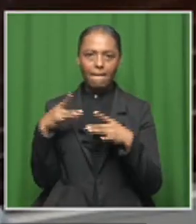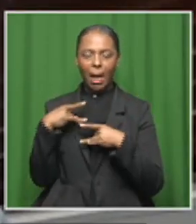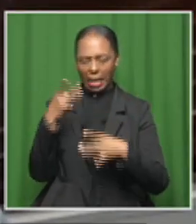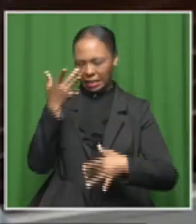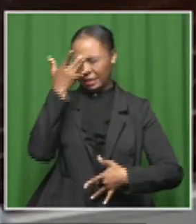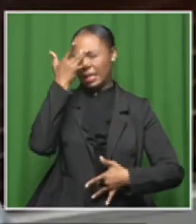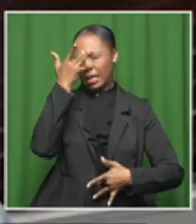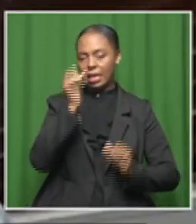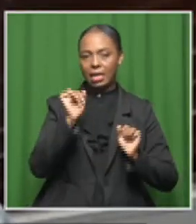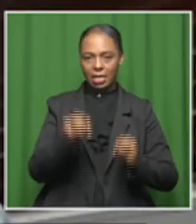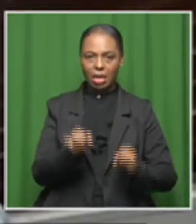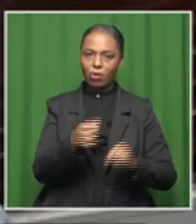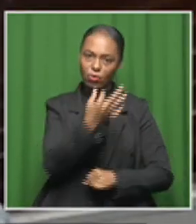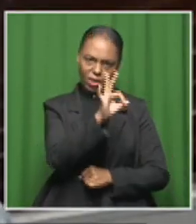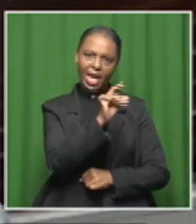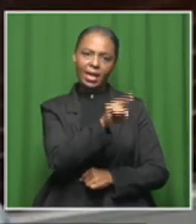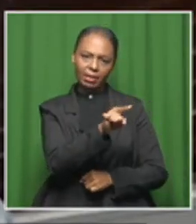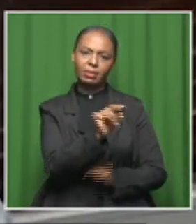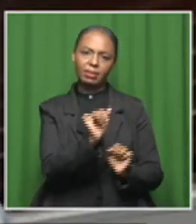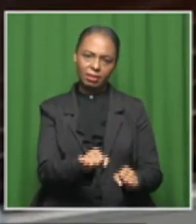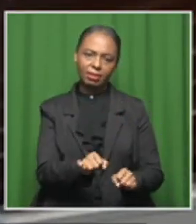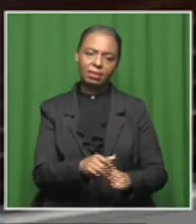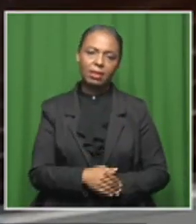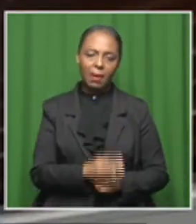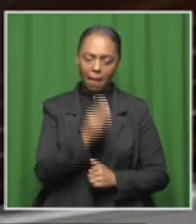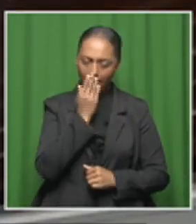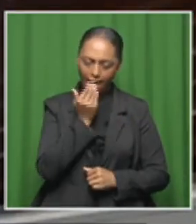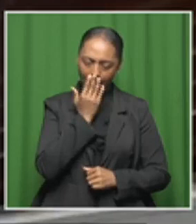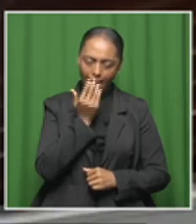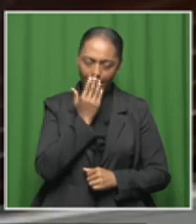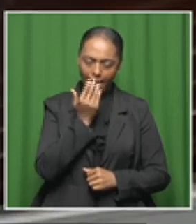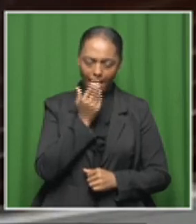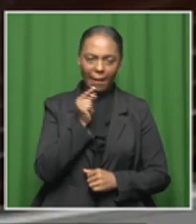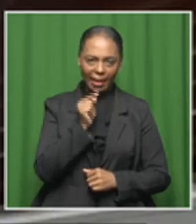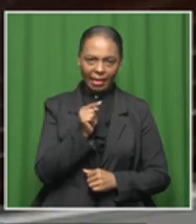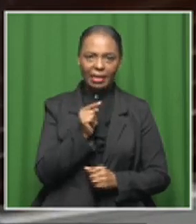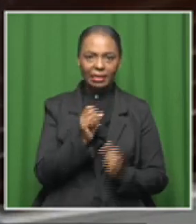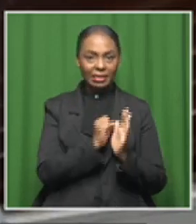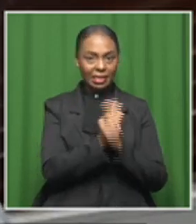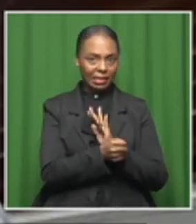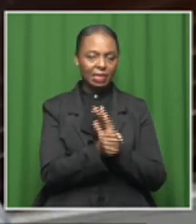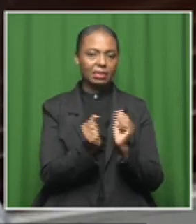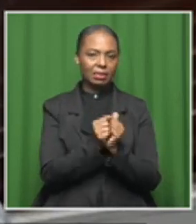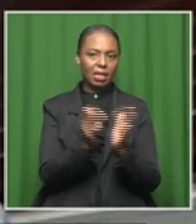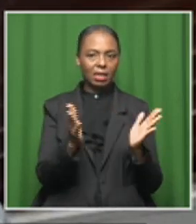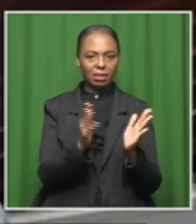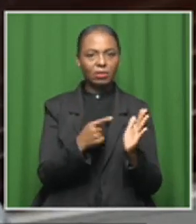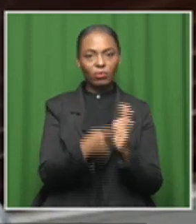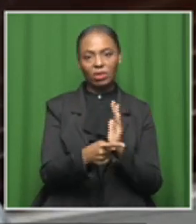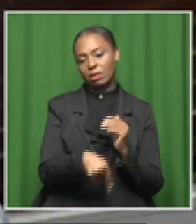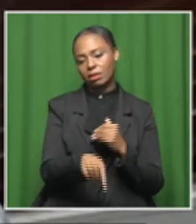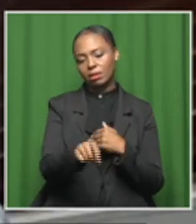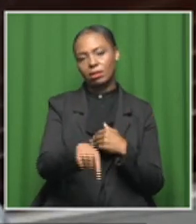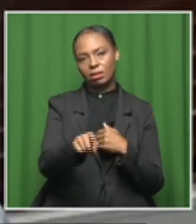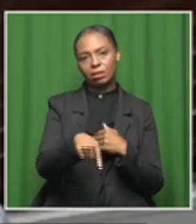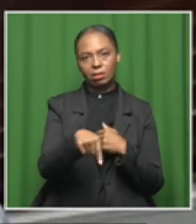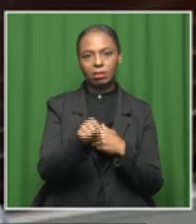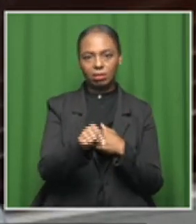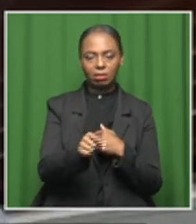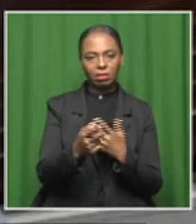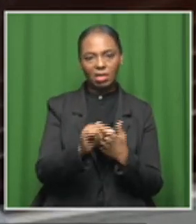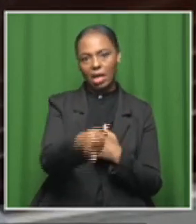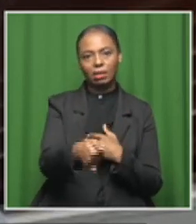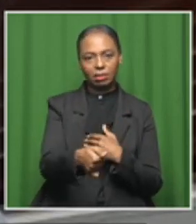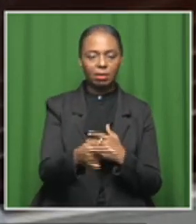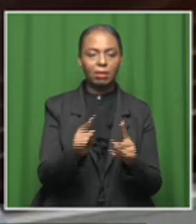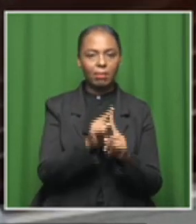right. It looks like the influenza season will start in the next week or so. And it is a good